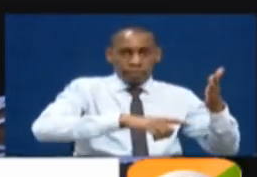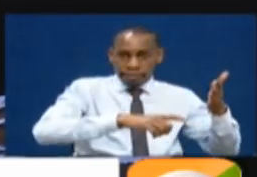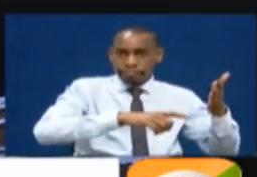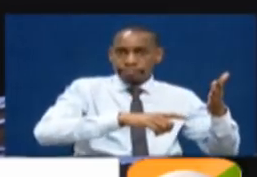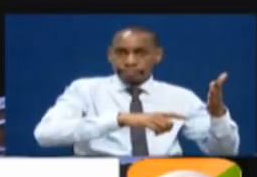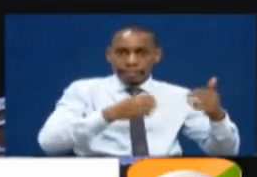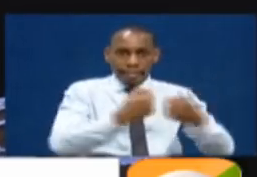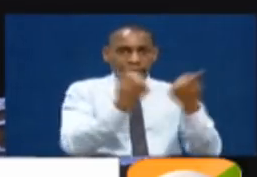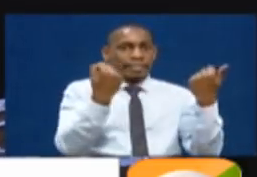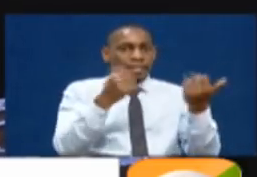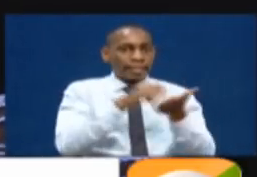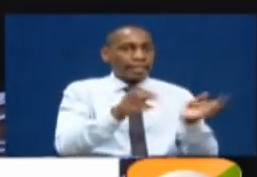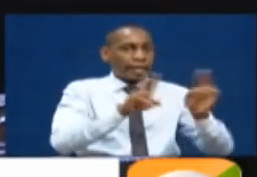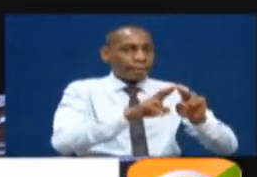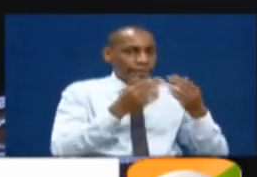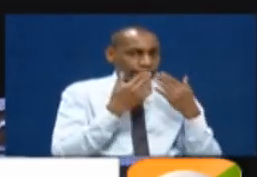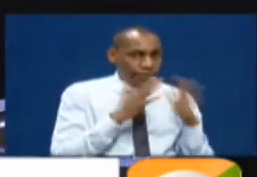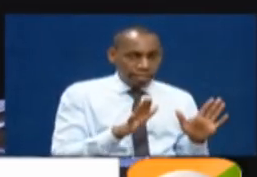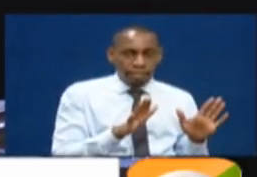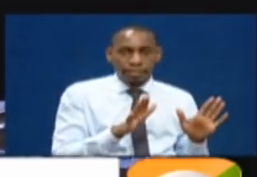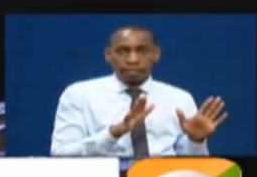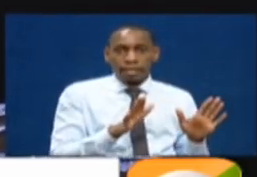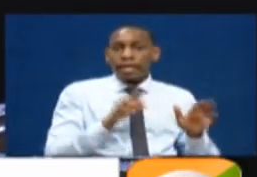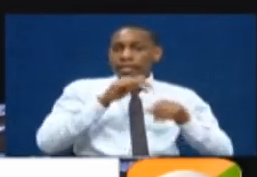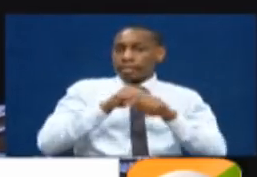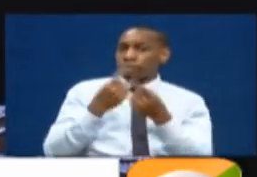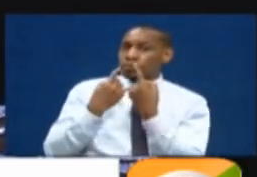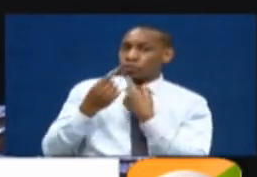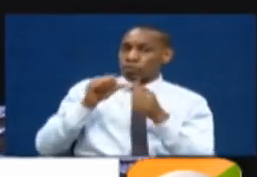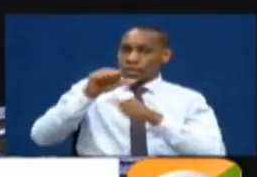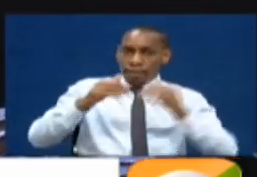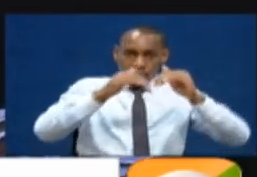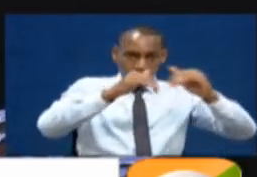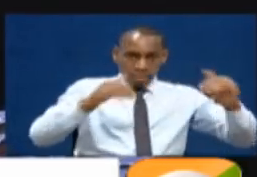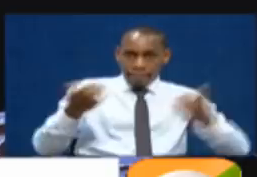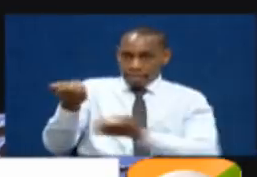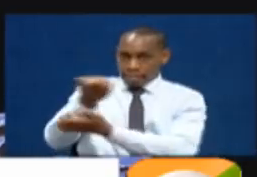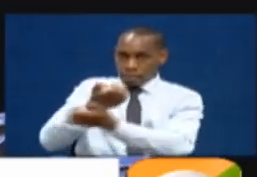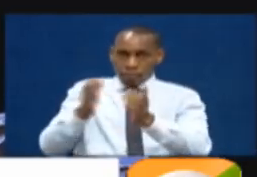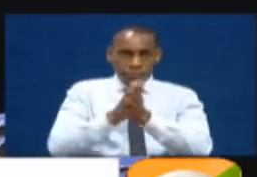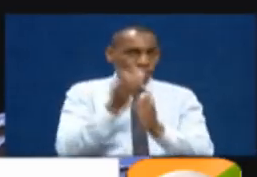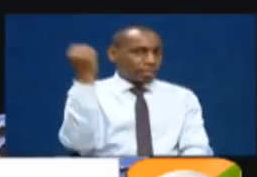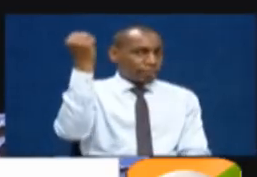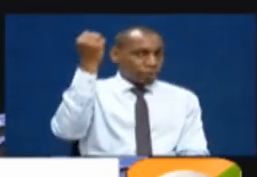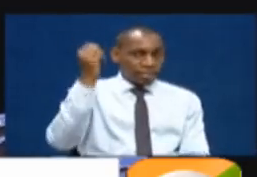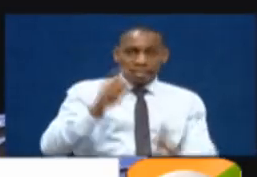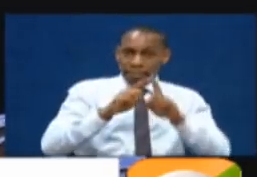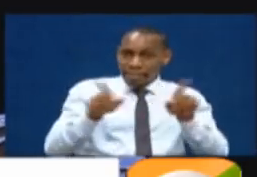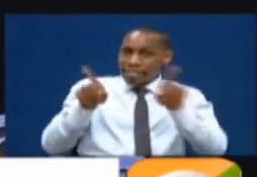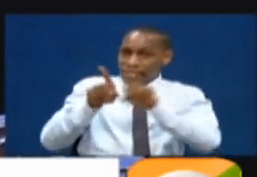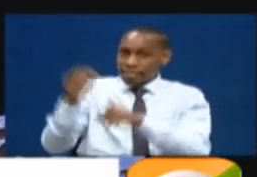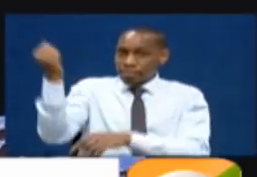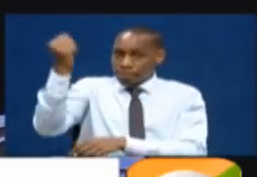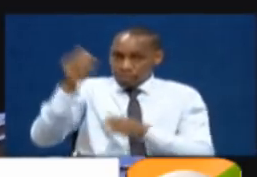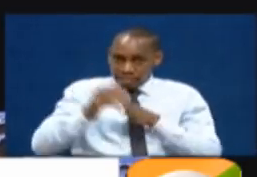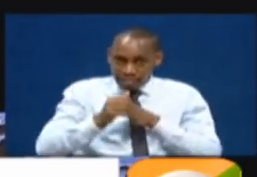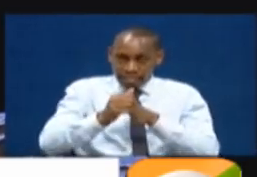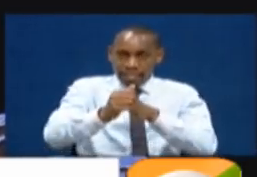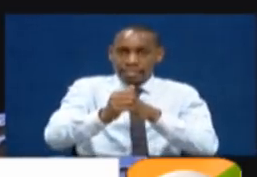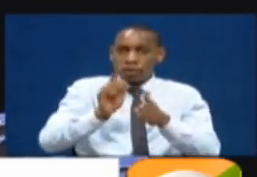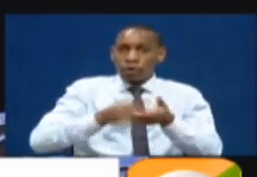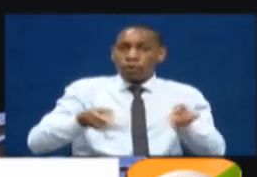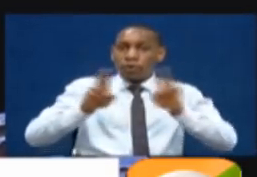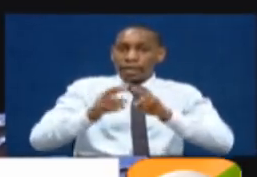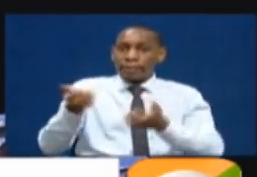with the accidents that occur. So when you talk about separating economy from politics, and yet politics drives what